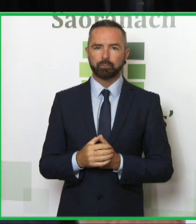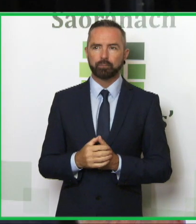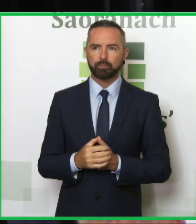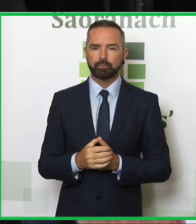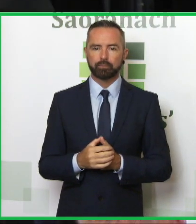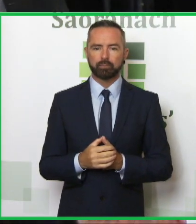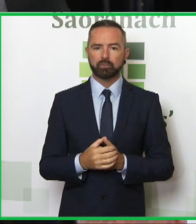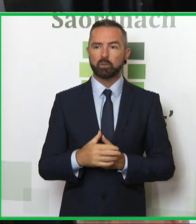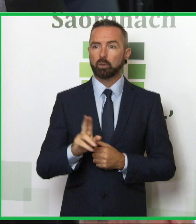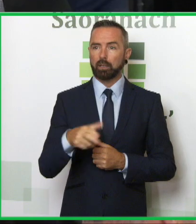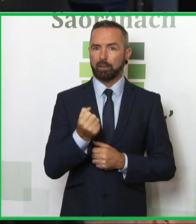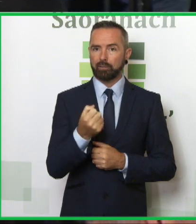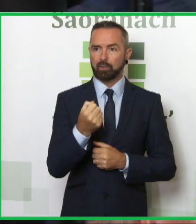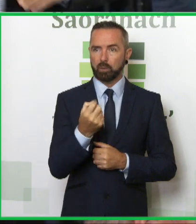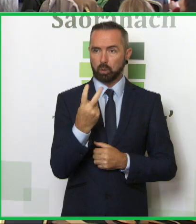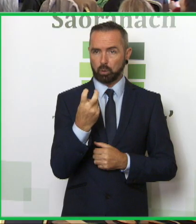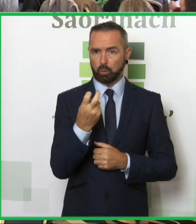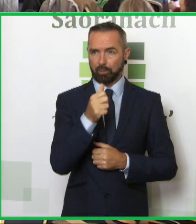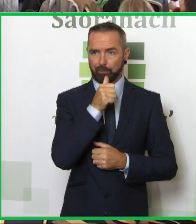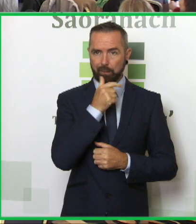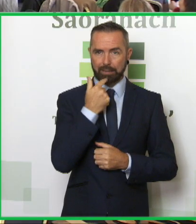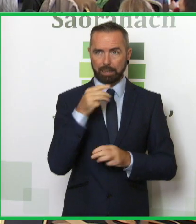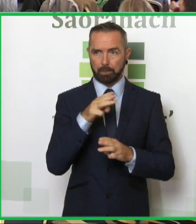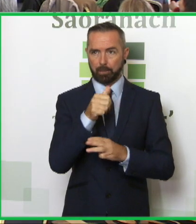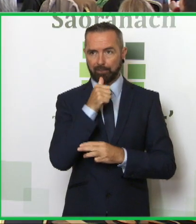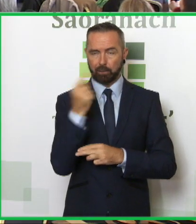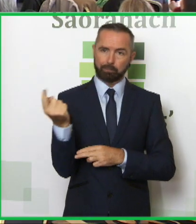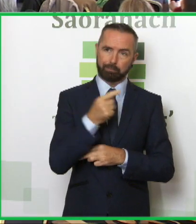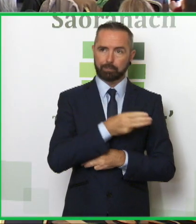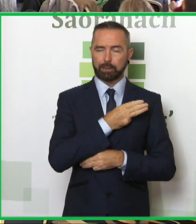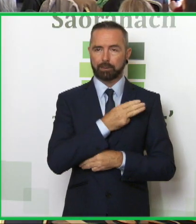get the first two, please. We'll work with you shortly. Okay, I'm going to pass back to